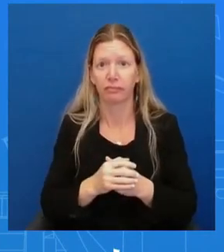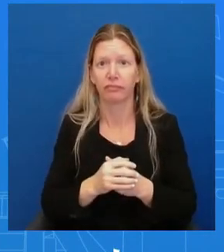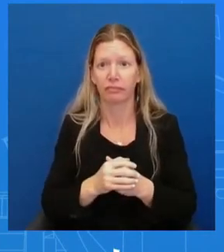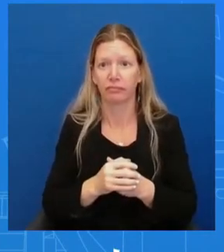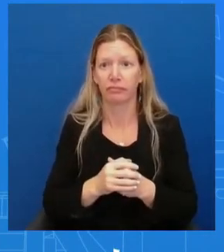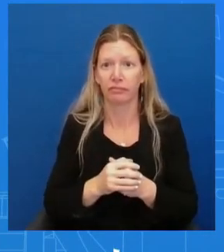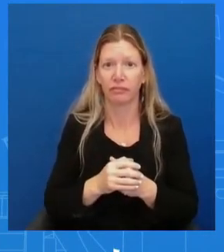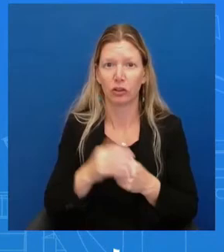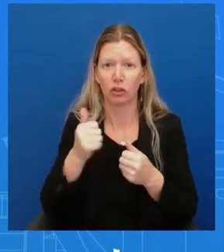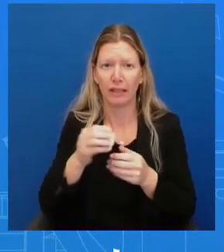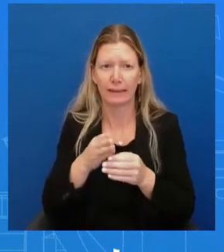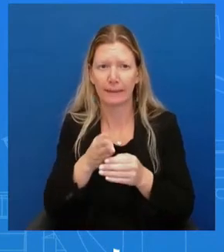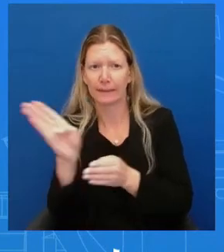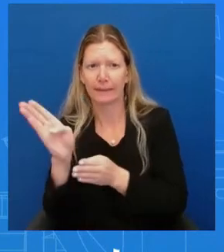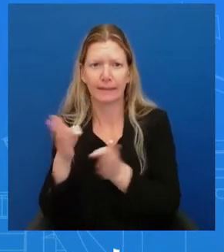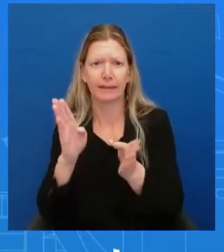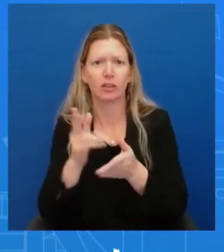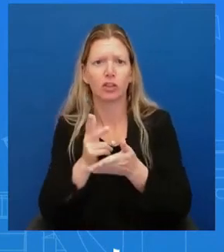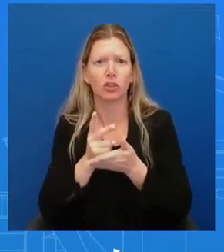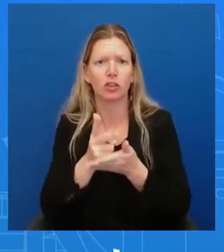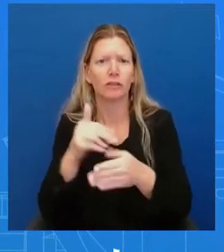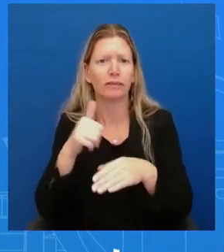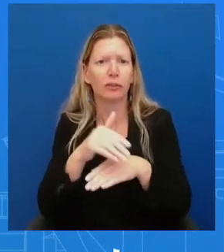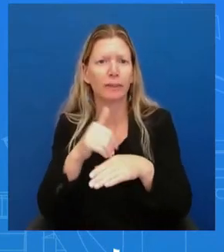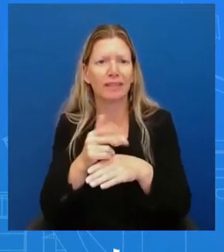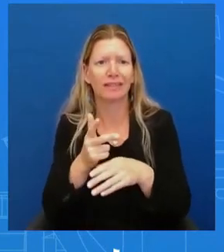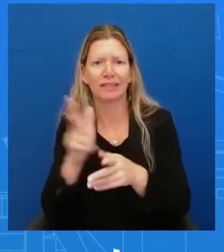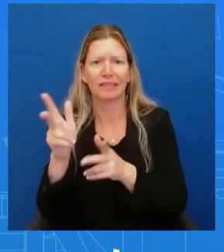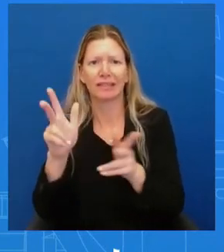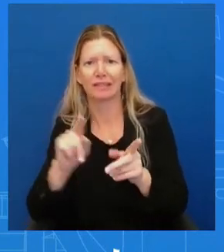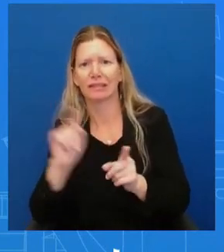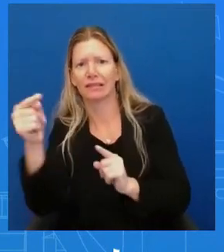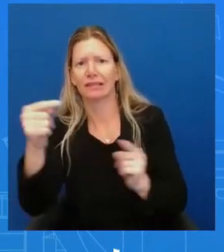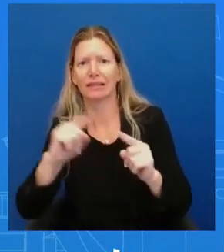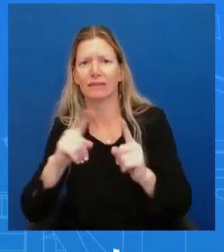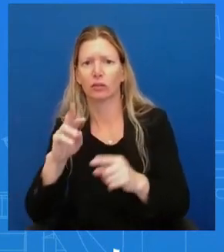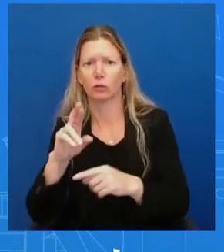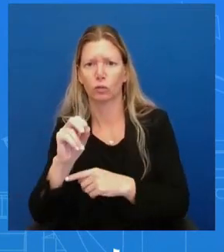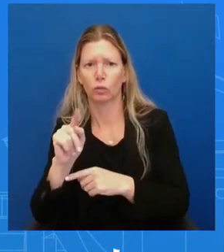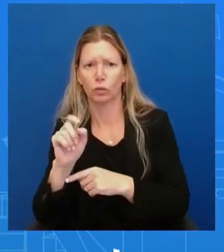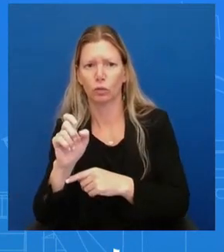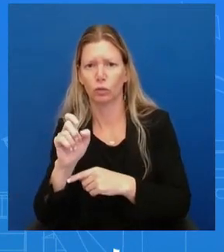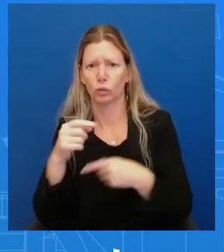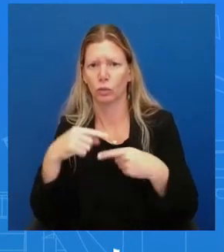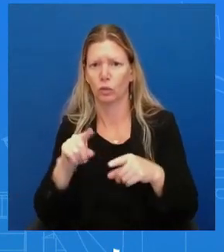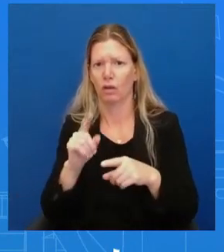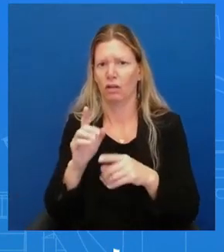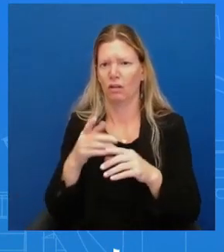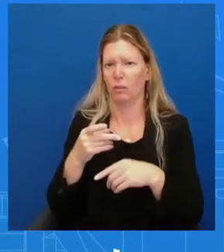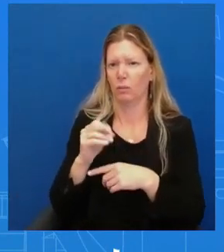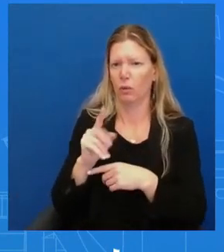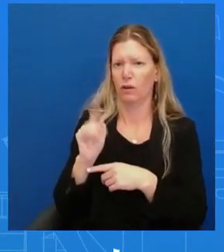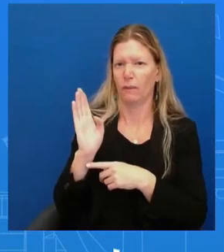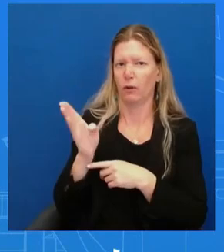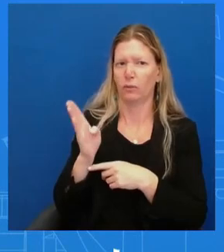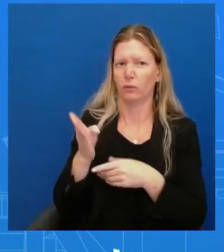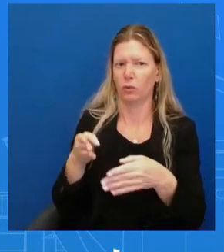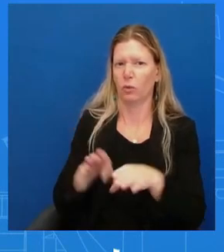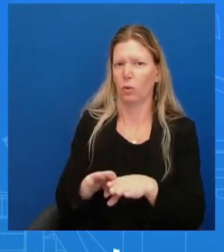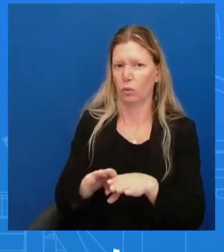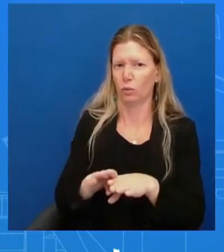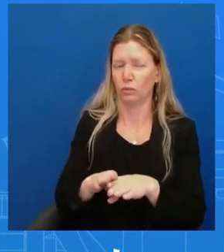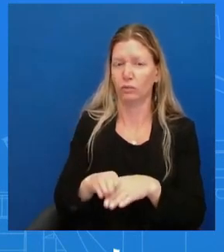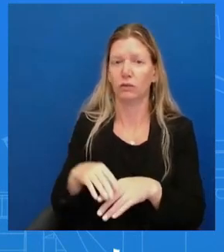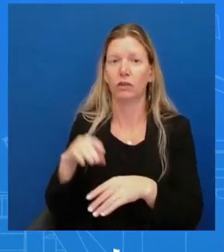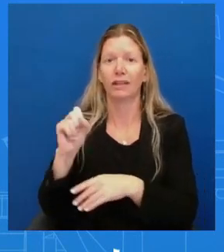the U.S. Coast Guard admiral here that was able to, who's running that effort, obviously, to deal with